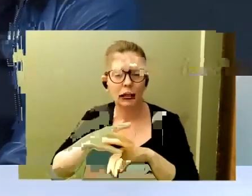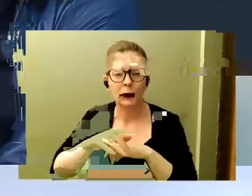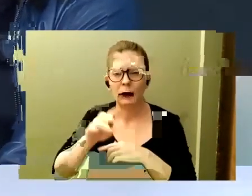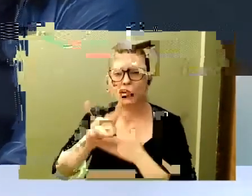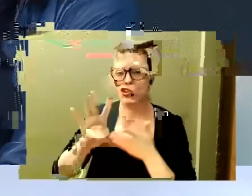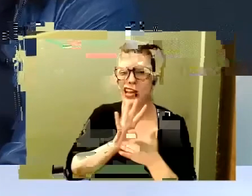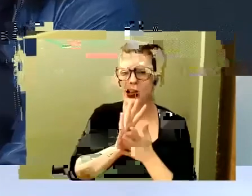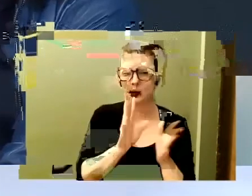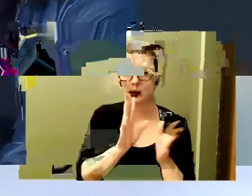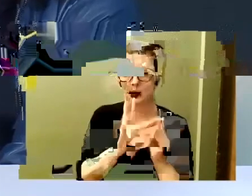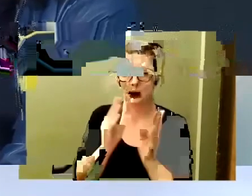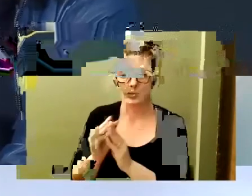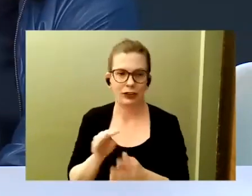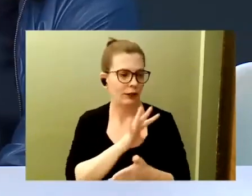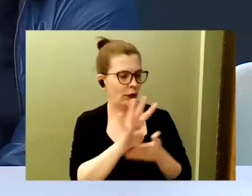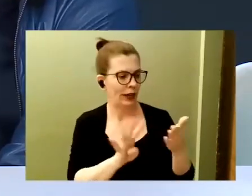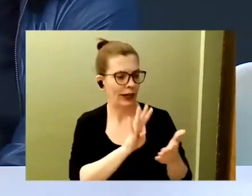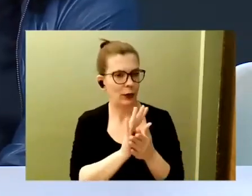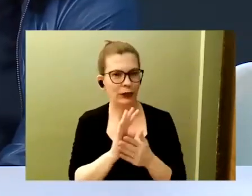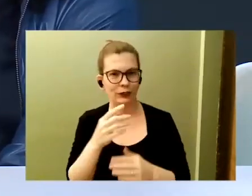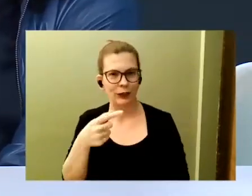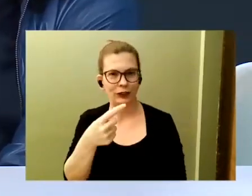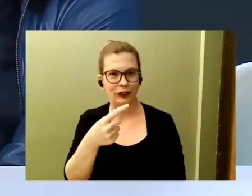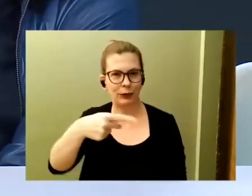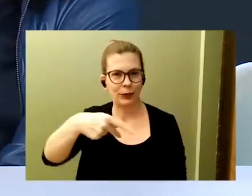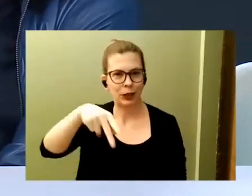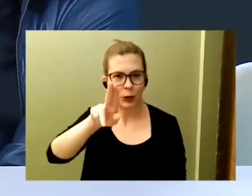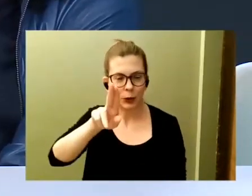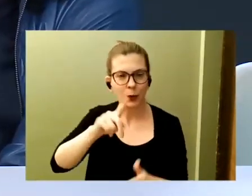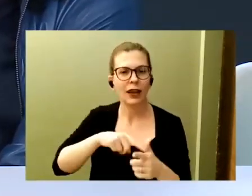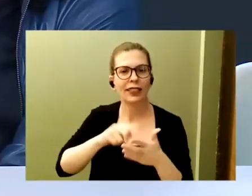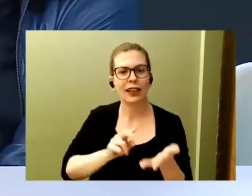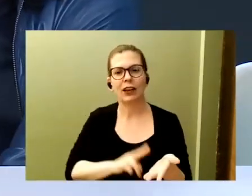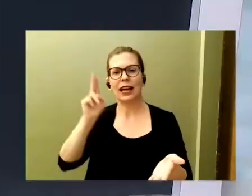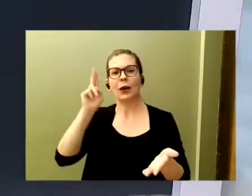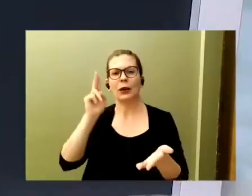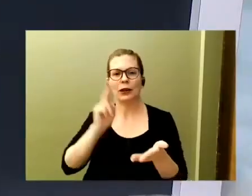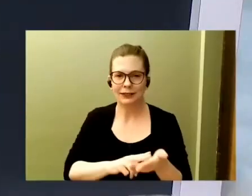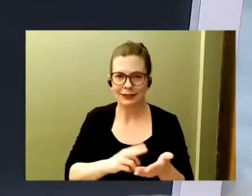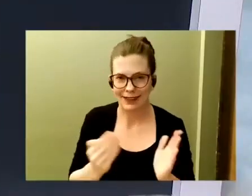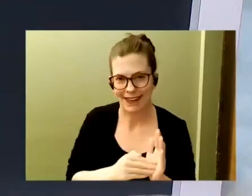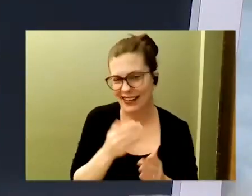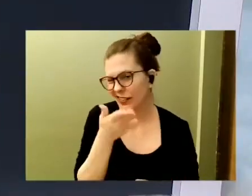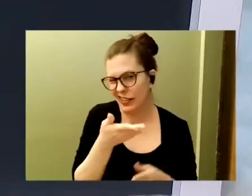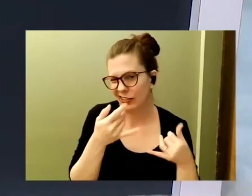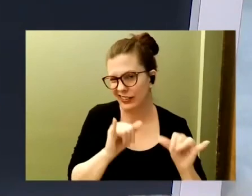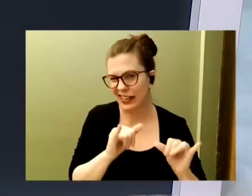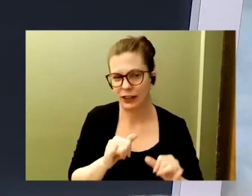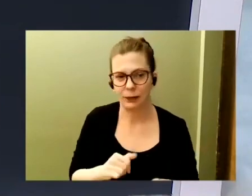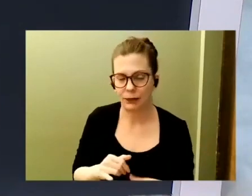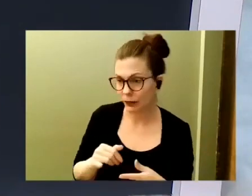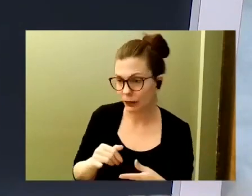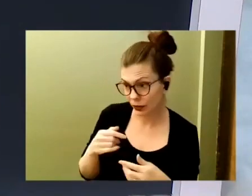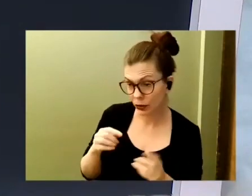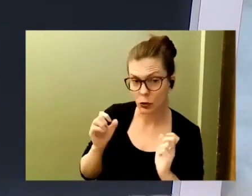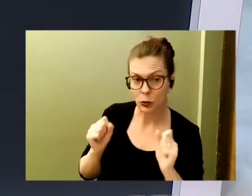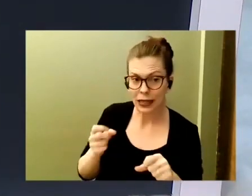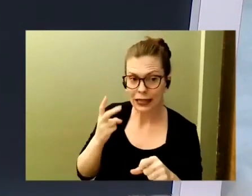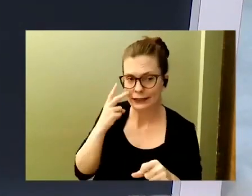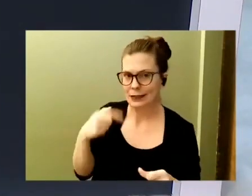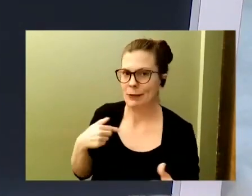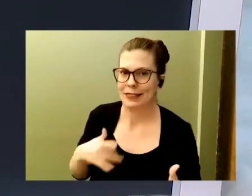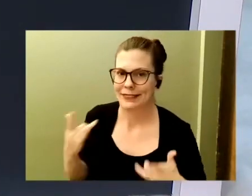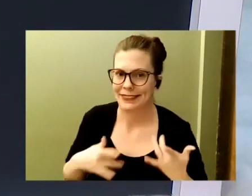hours of a GPU, and then you can log out and log back in, and it's right there. So Isa, you can see me excited because...